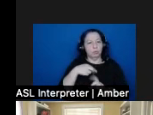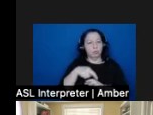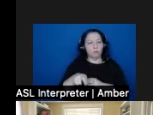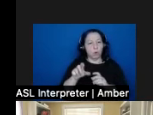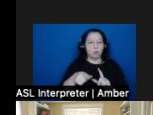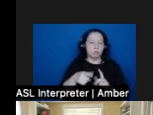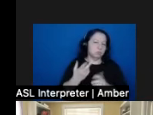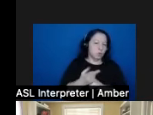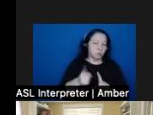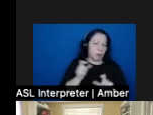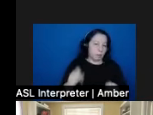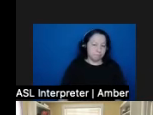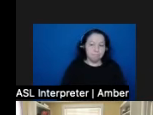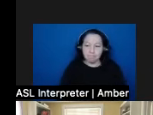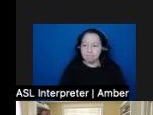Next slide.